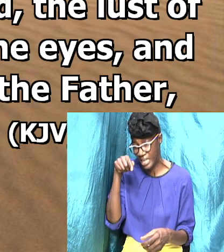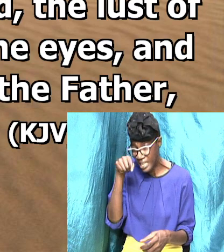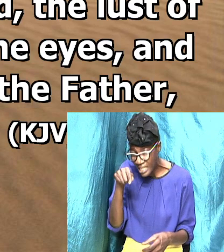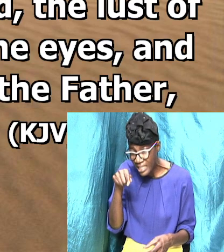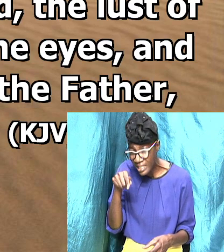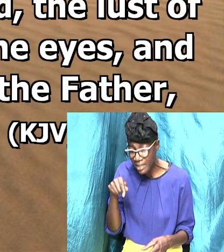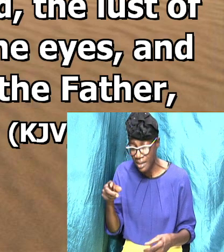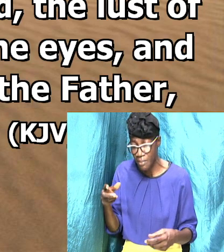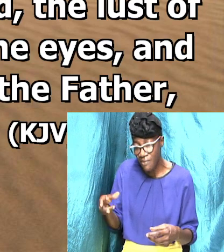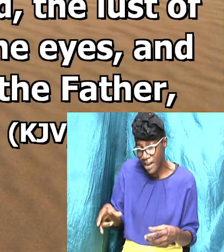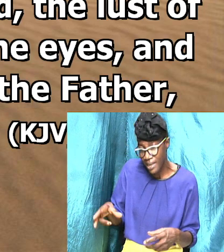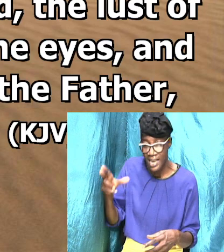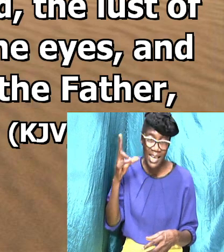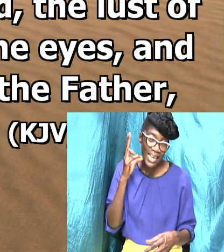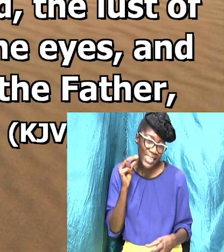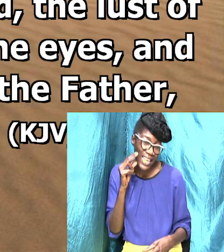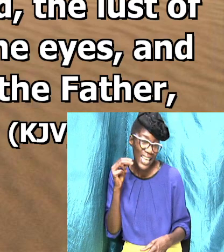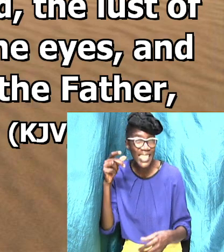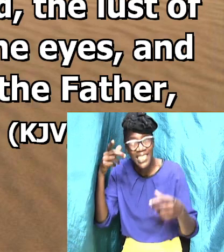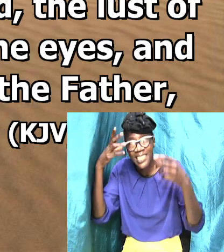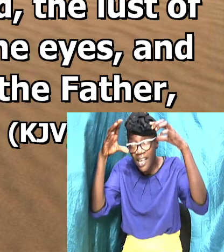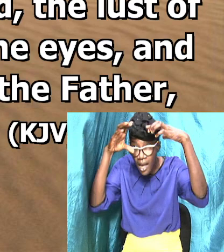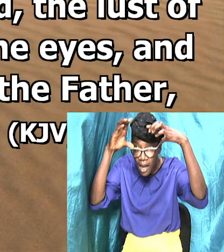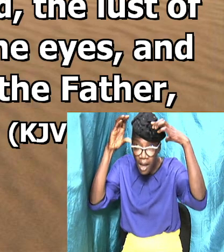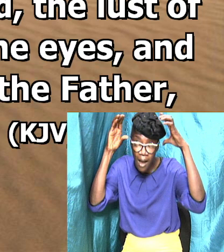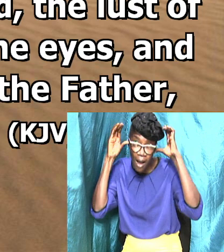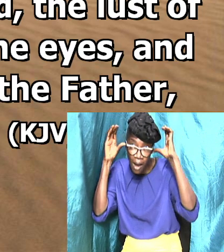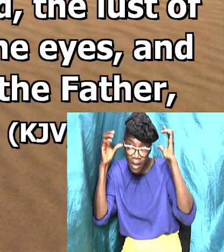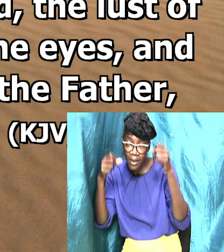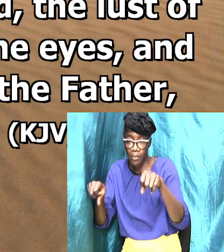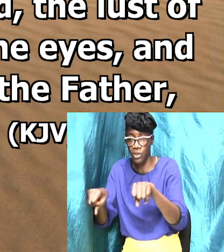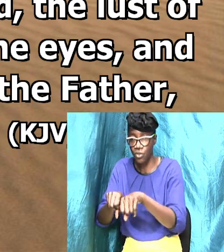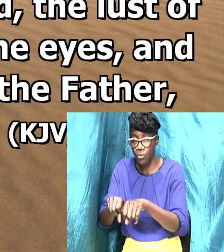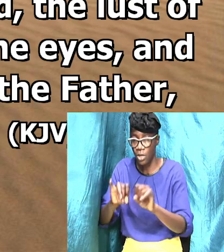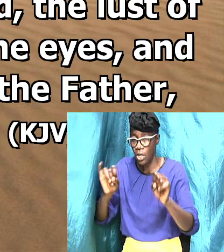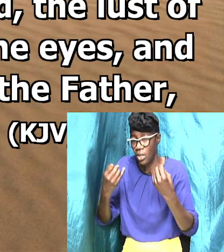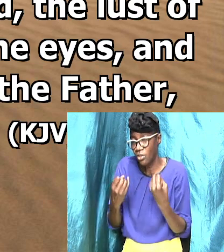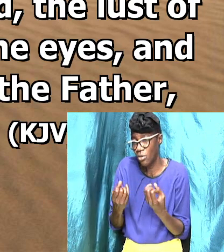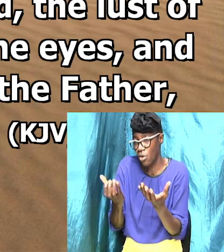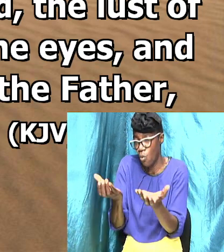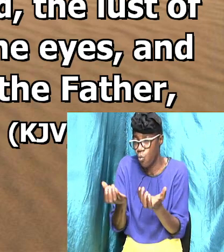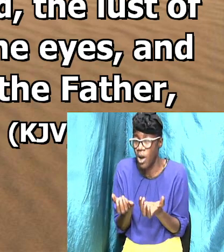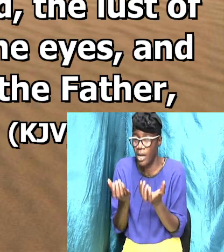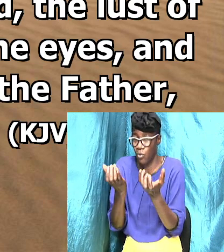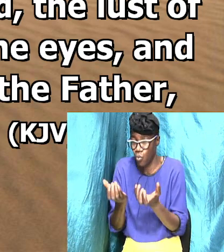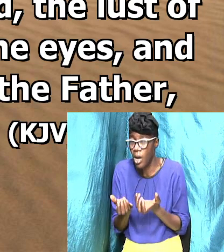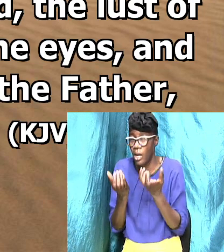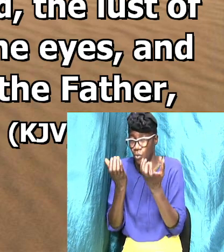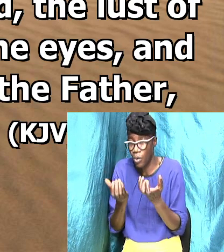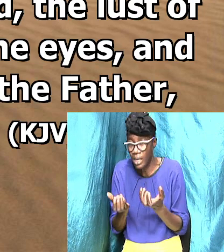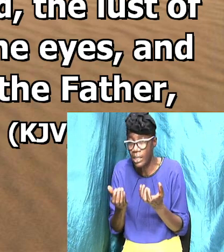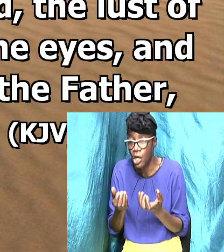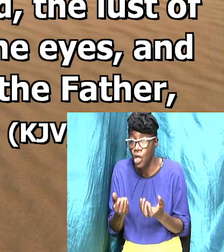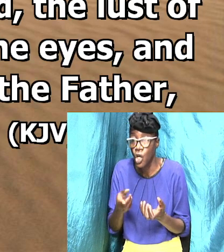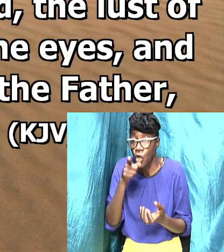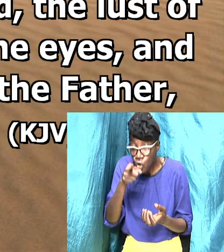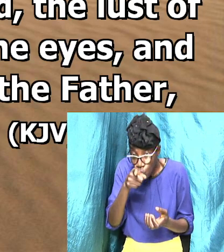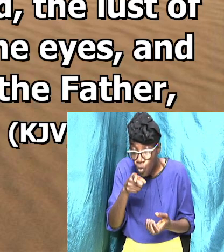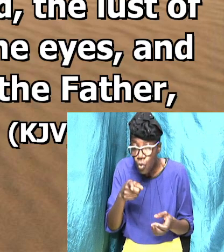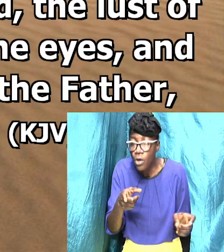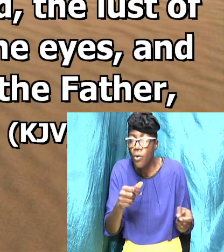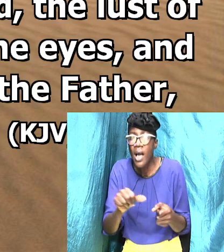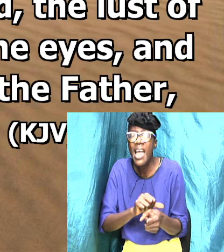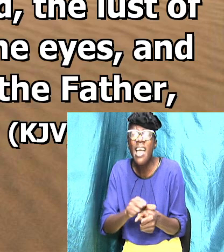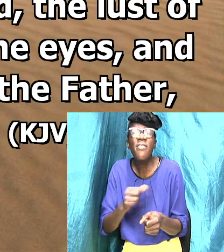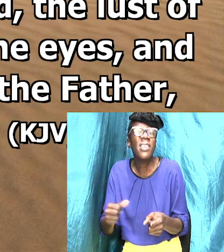Have on a nice hat or a nice shoes. You just want, and you know, just want it, you know. You do everything within your power